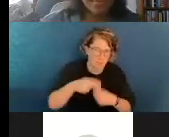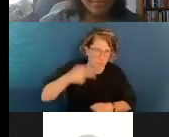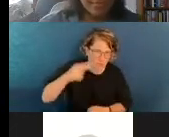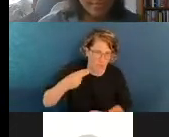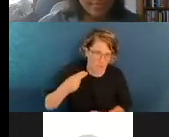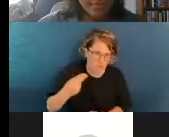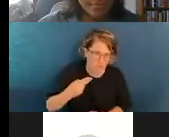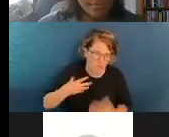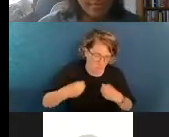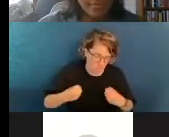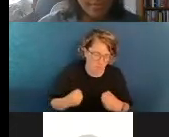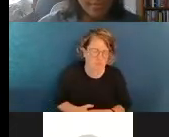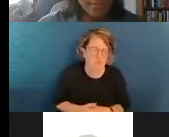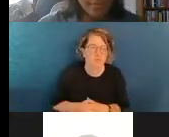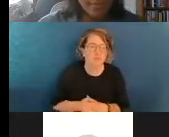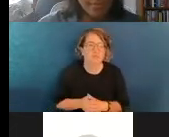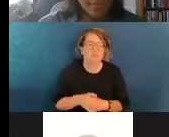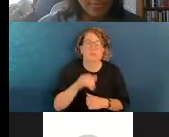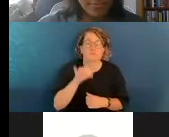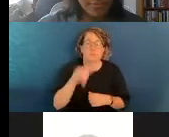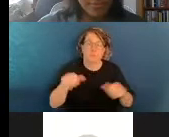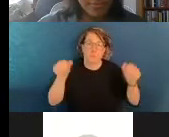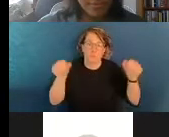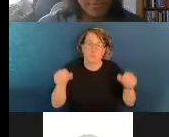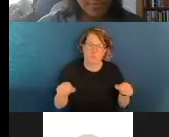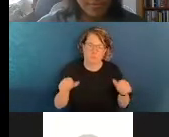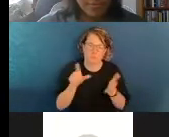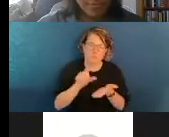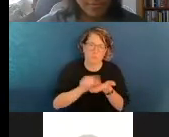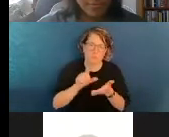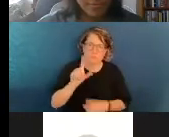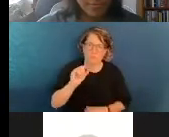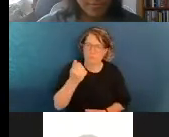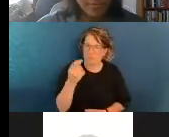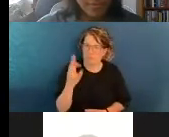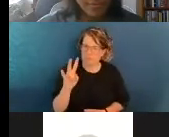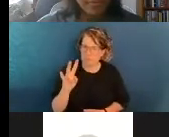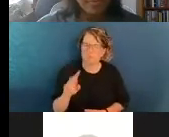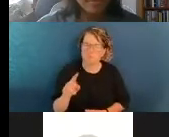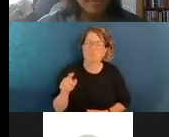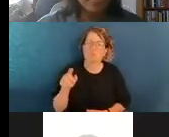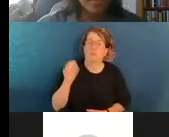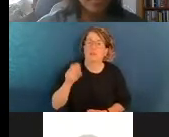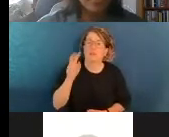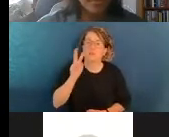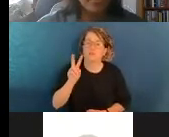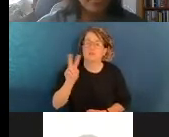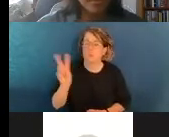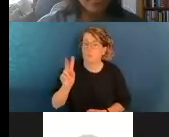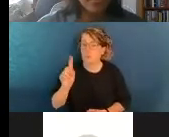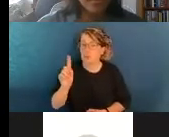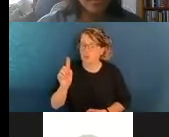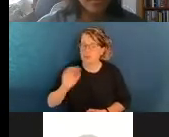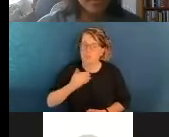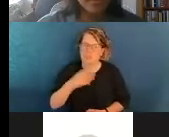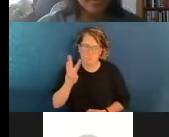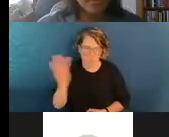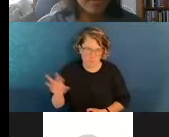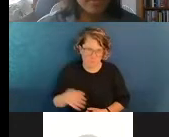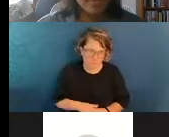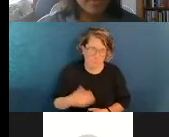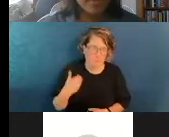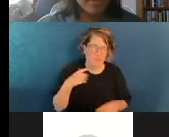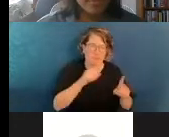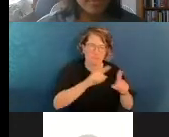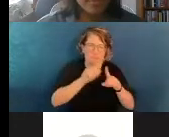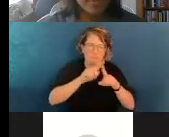This particular poster was published in 2017. It's up on our website. And it's the third in a series of posters that